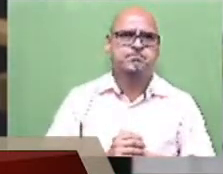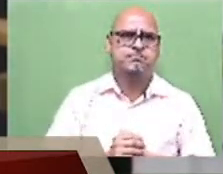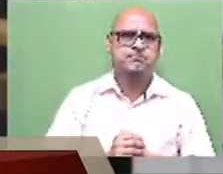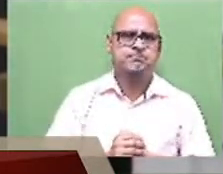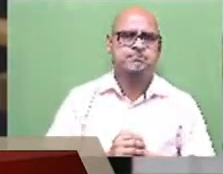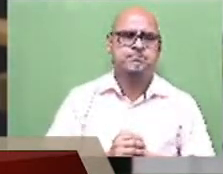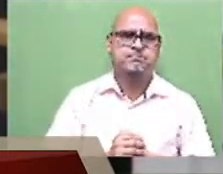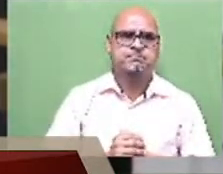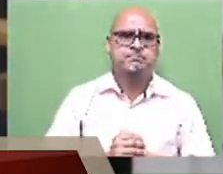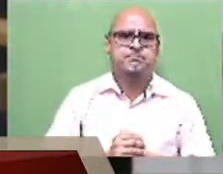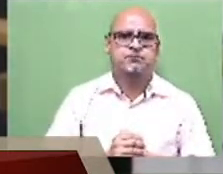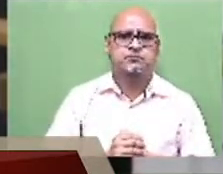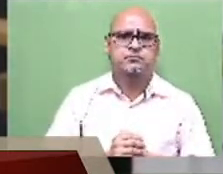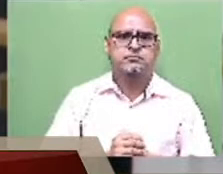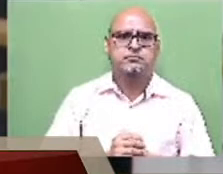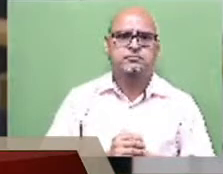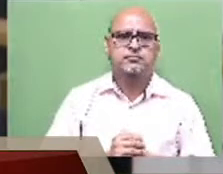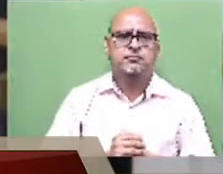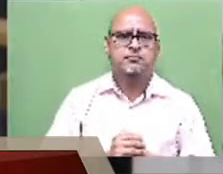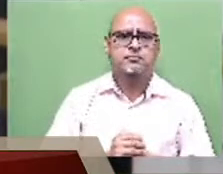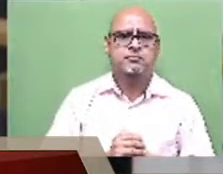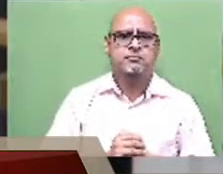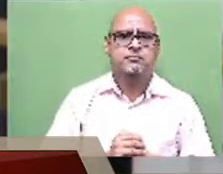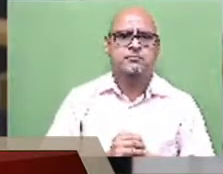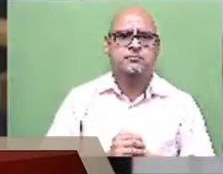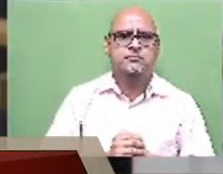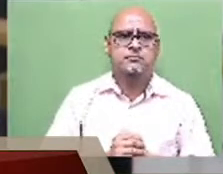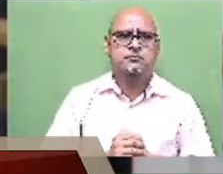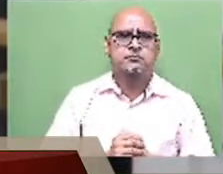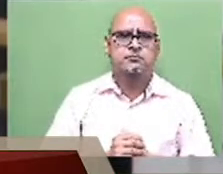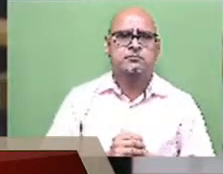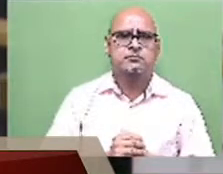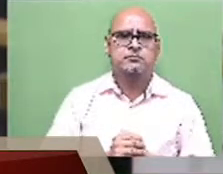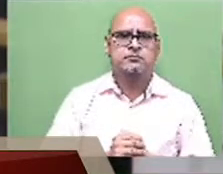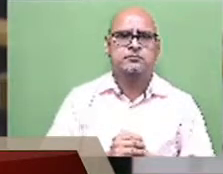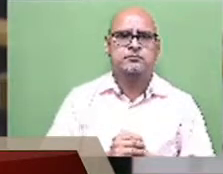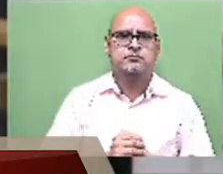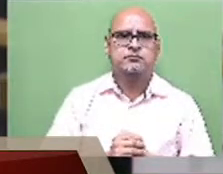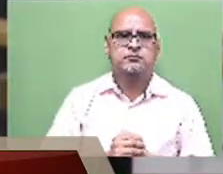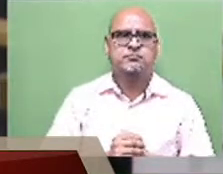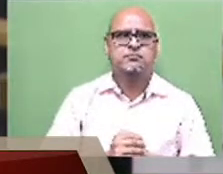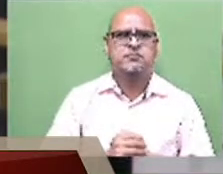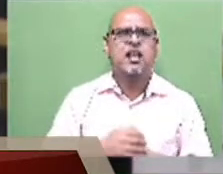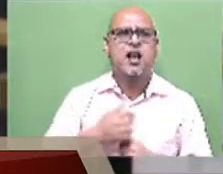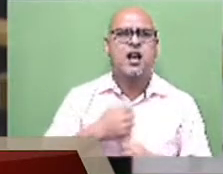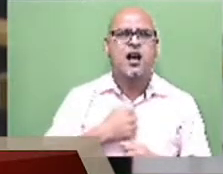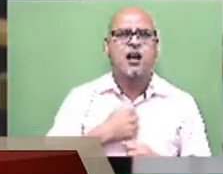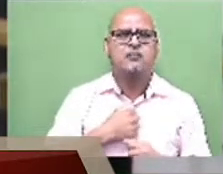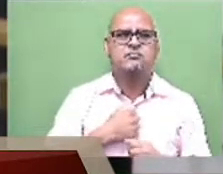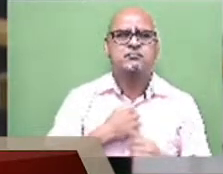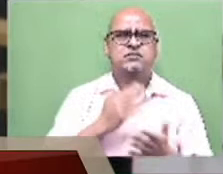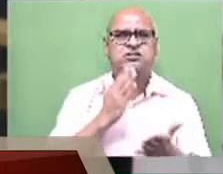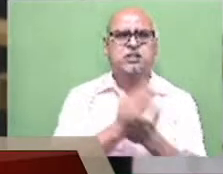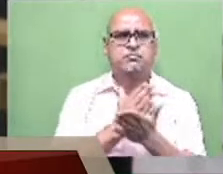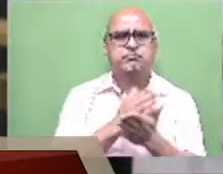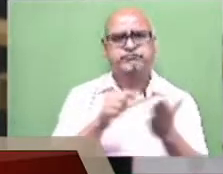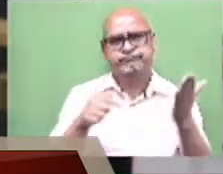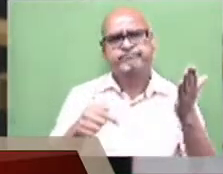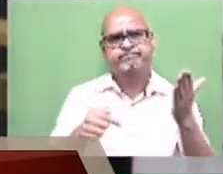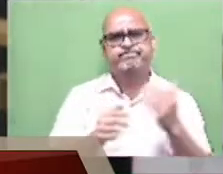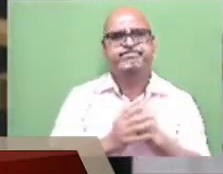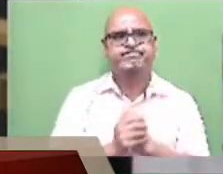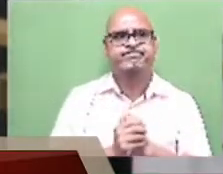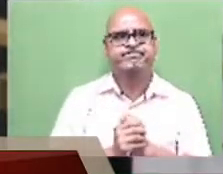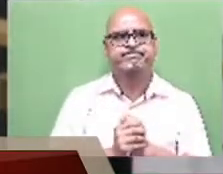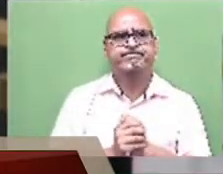here, Madam President, to the Minister, I would stop at that point in terms of there are other points to be raised in that